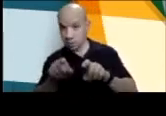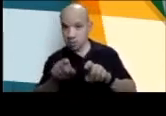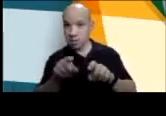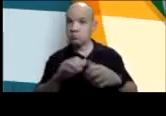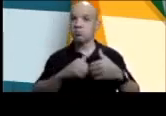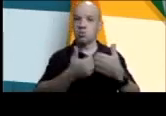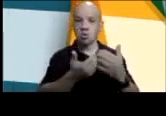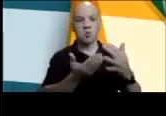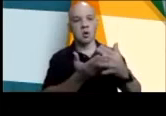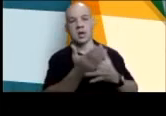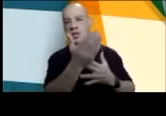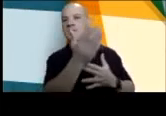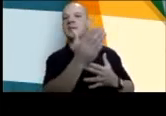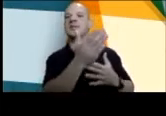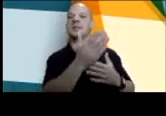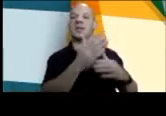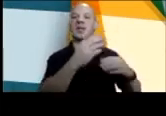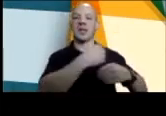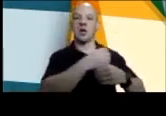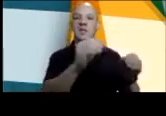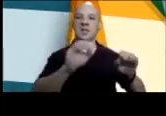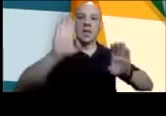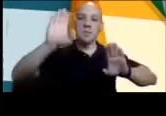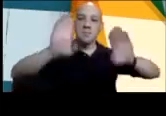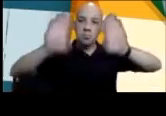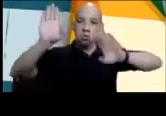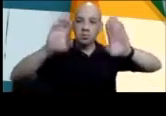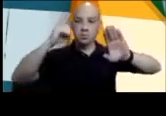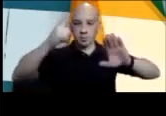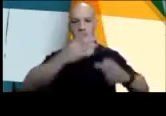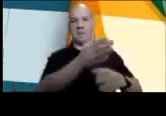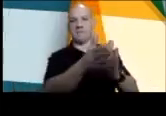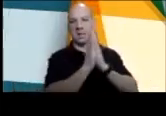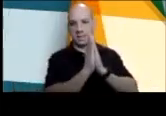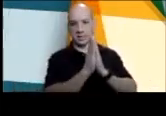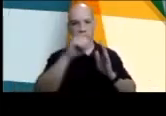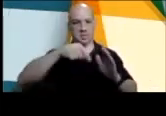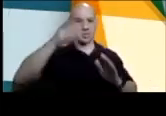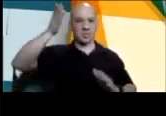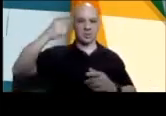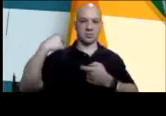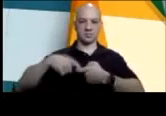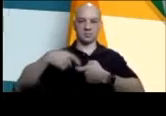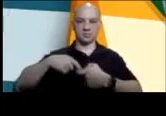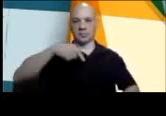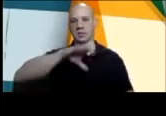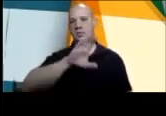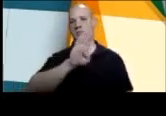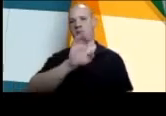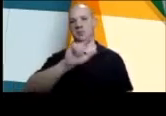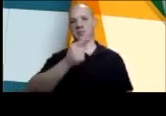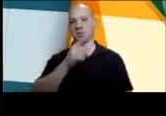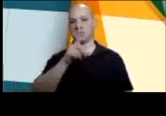oficina de procurement para solicitar la presentación en español. This is the CDBG-DR Federal Civil